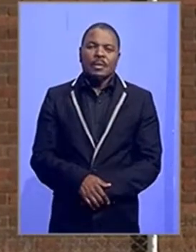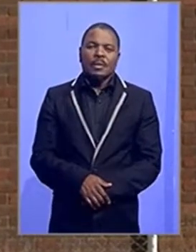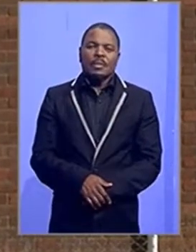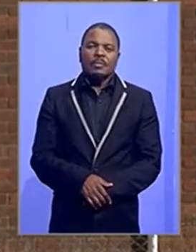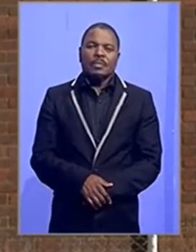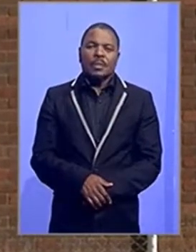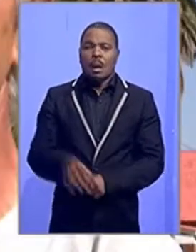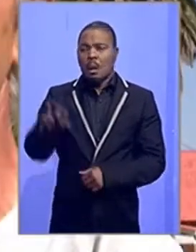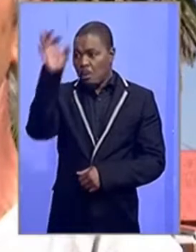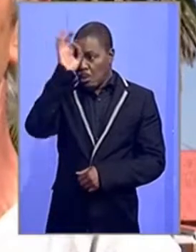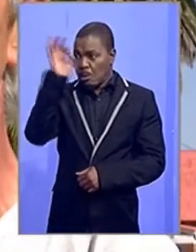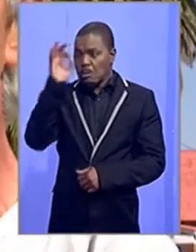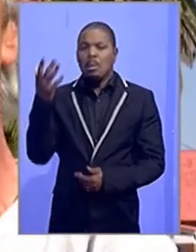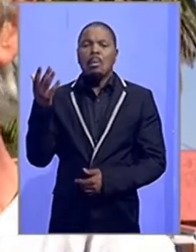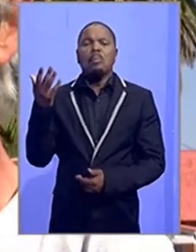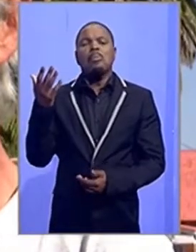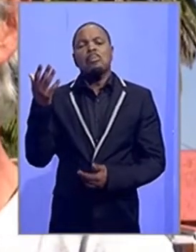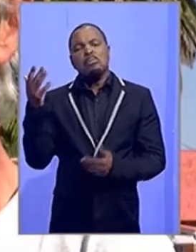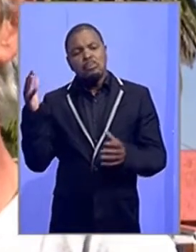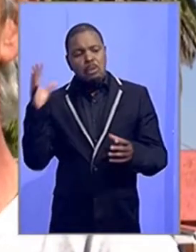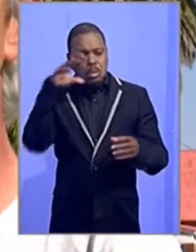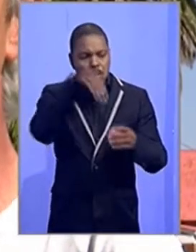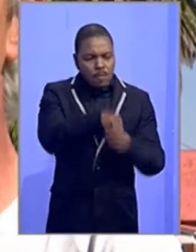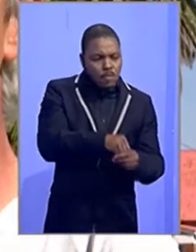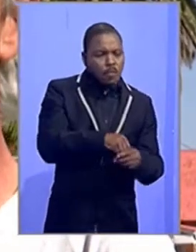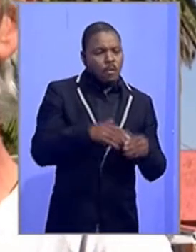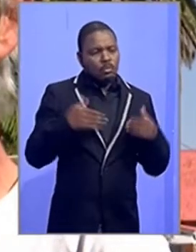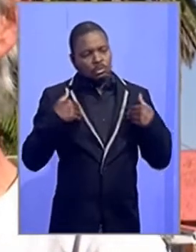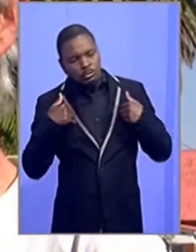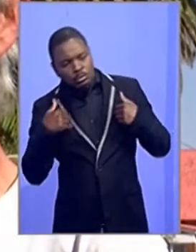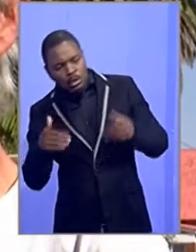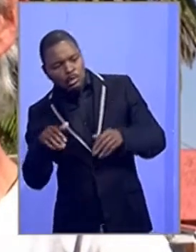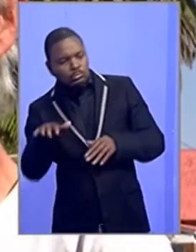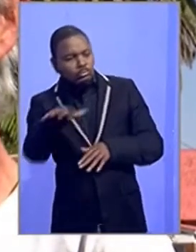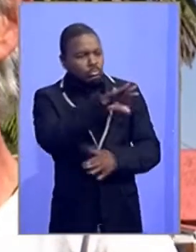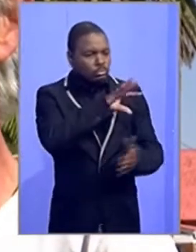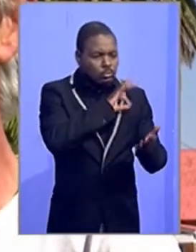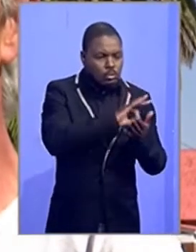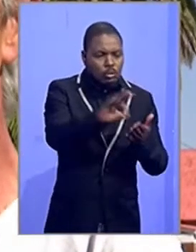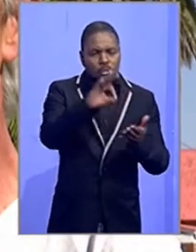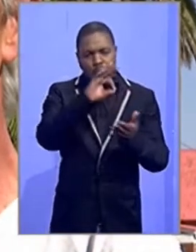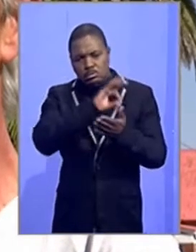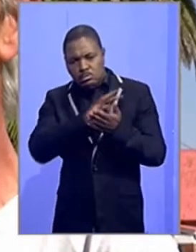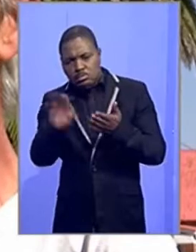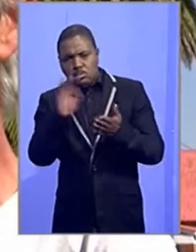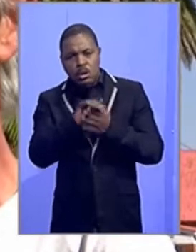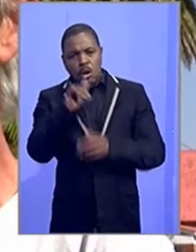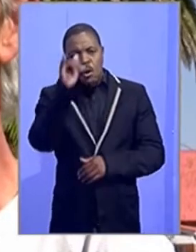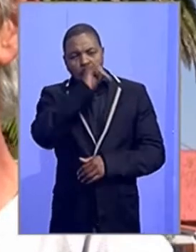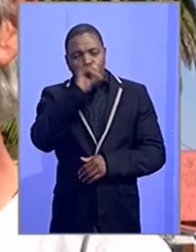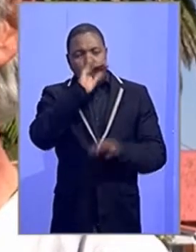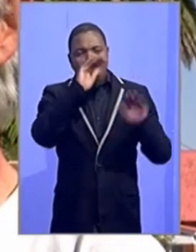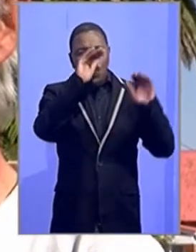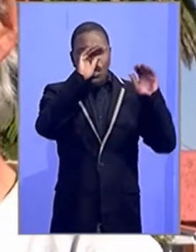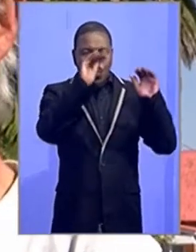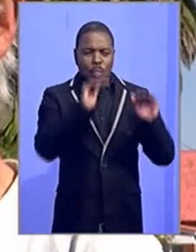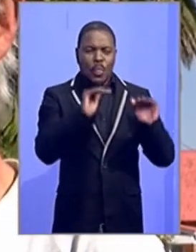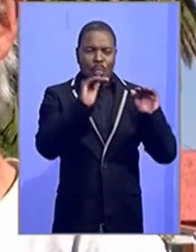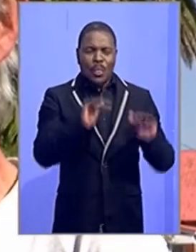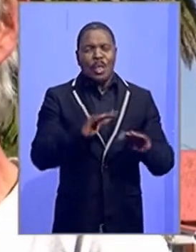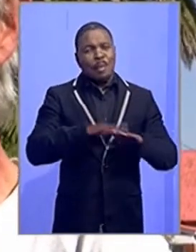the police was getting involved and start cleaning up, the crime going down much, much